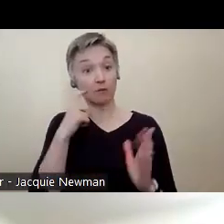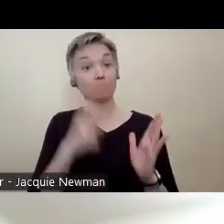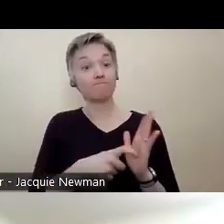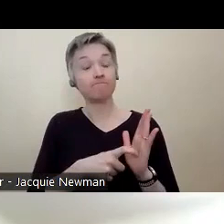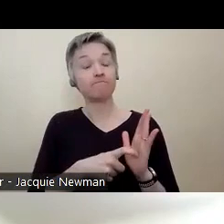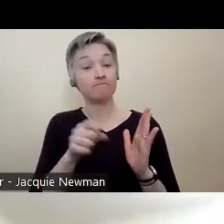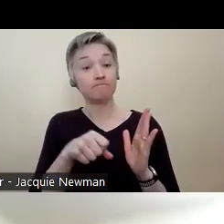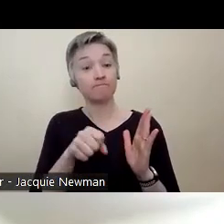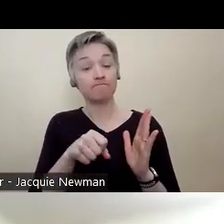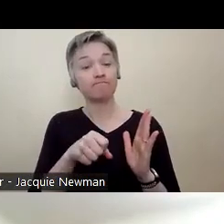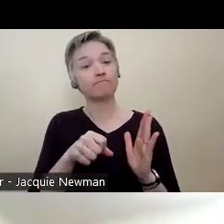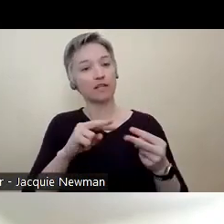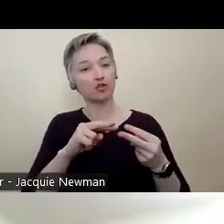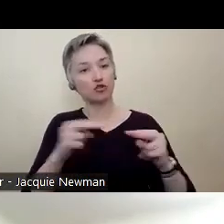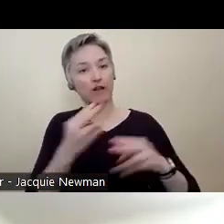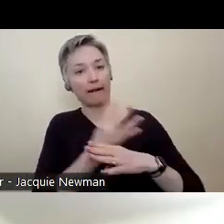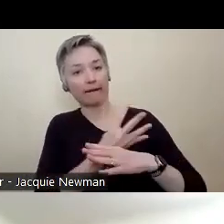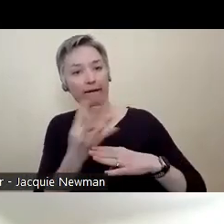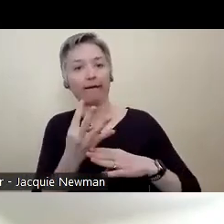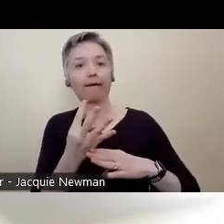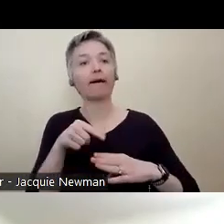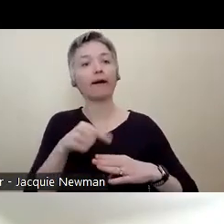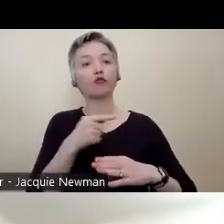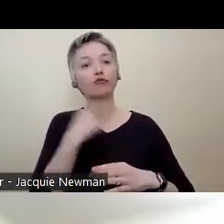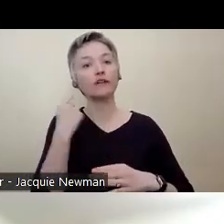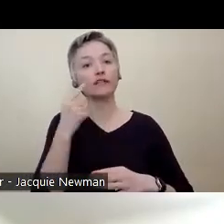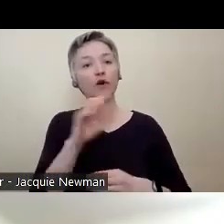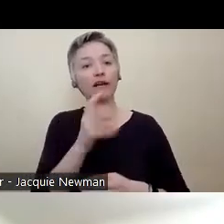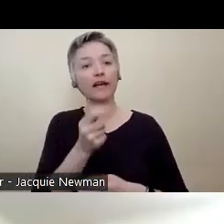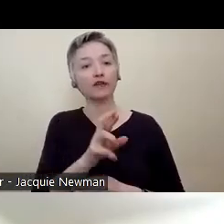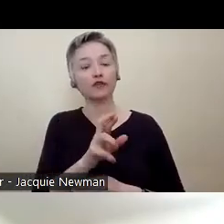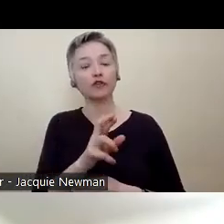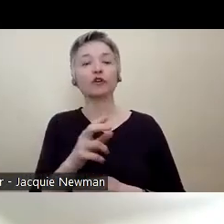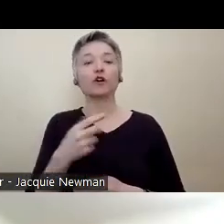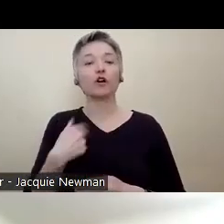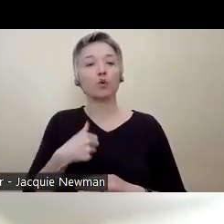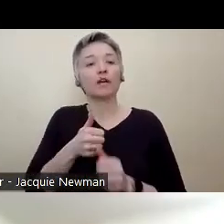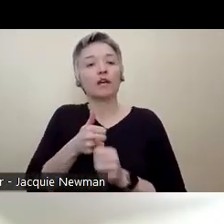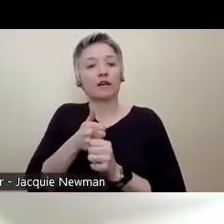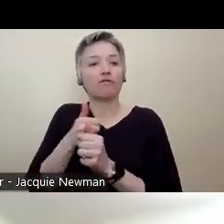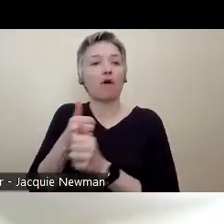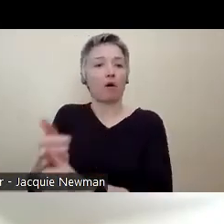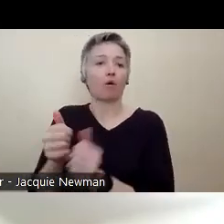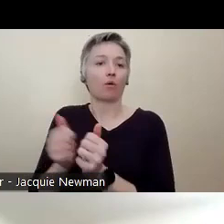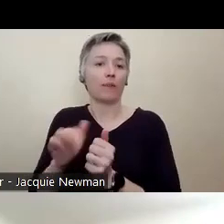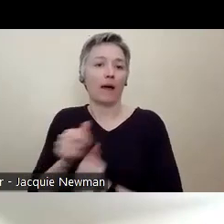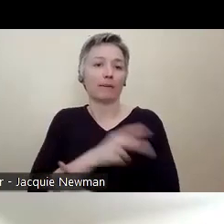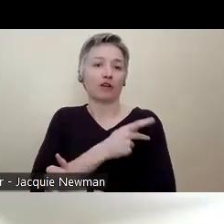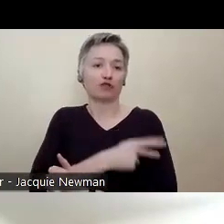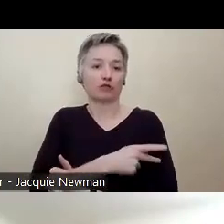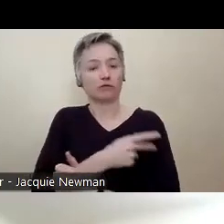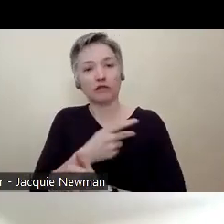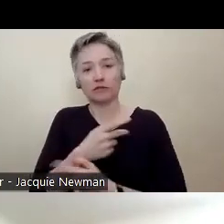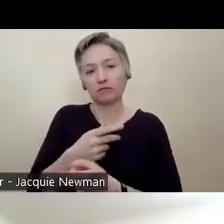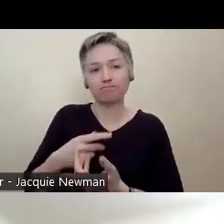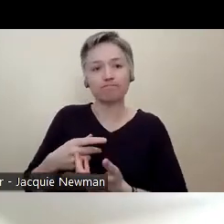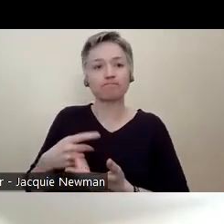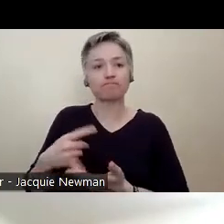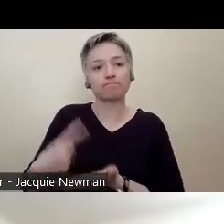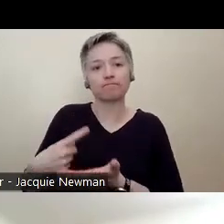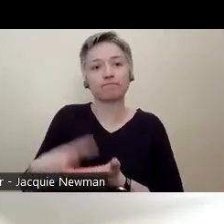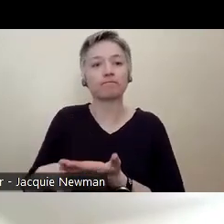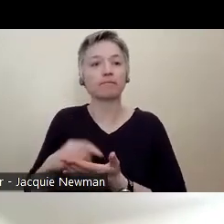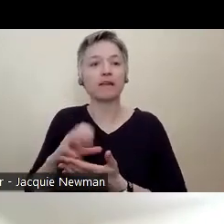some genetic predisposition, we end up following with that patient to talk about a cancer risk surveillance